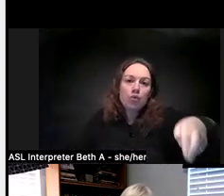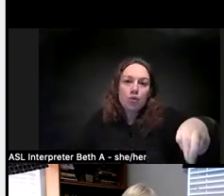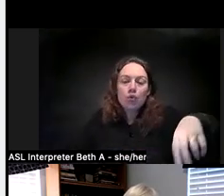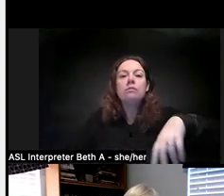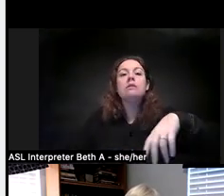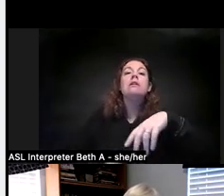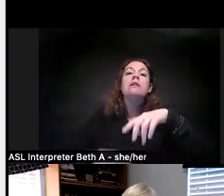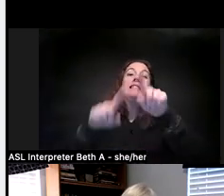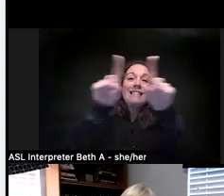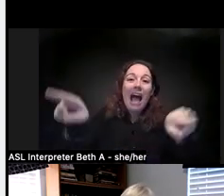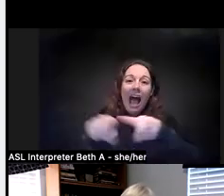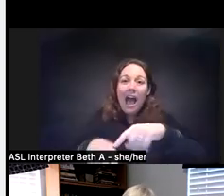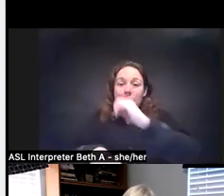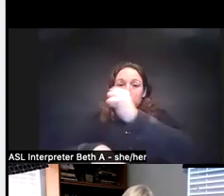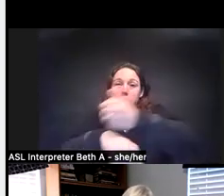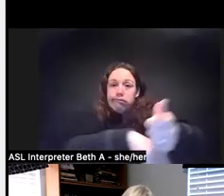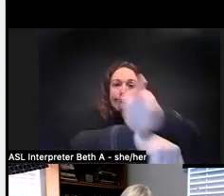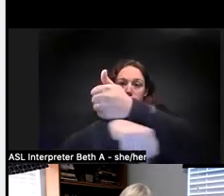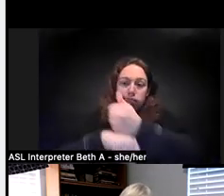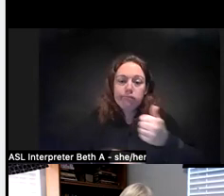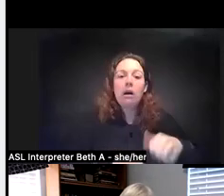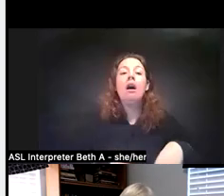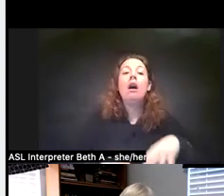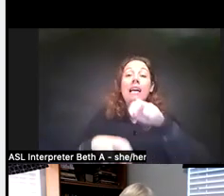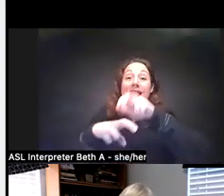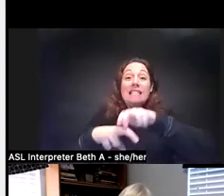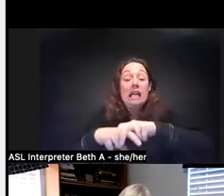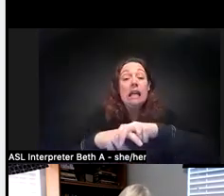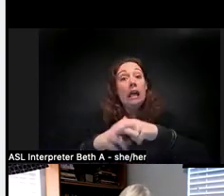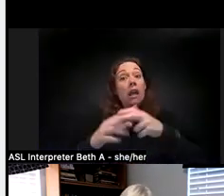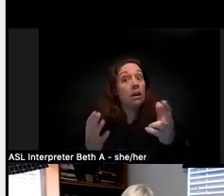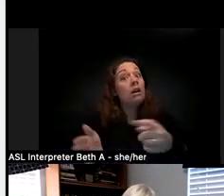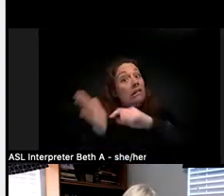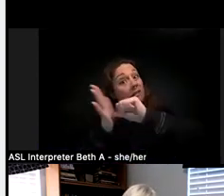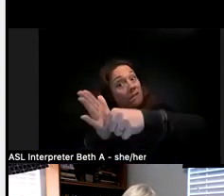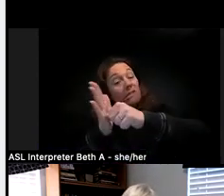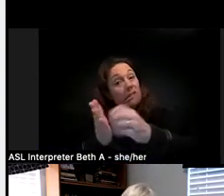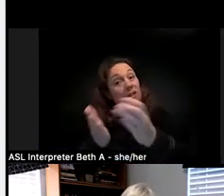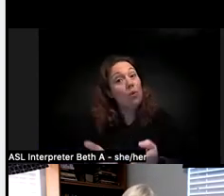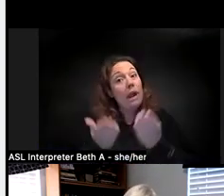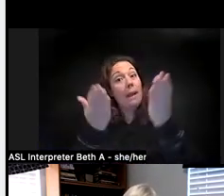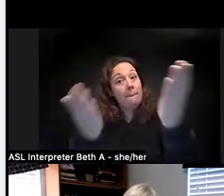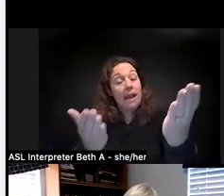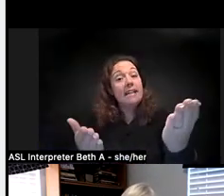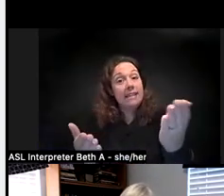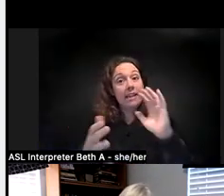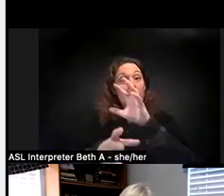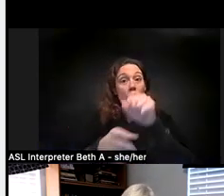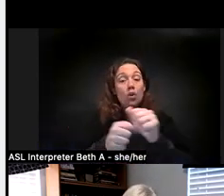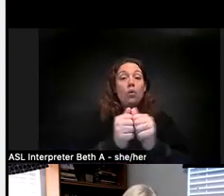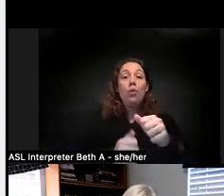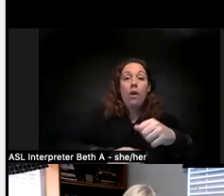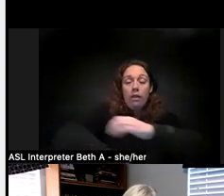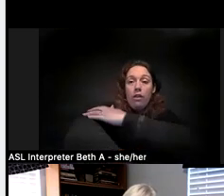studios. Seating, which is highly recommended, particularly with back and arm support. Acoustics, there are